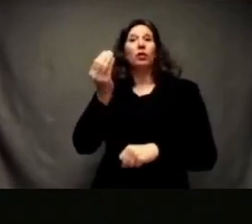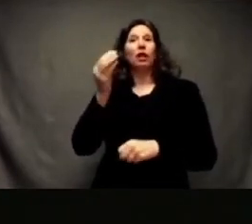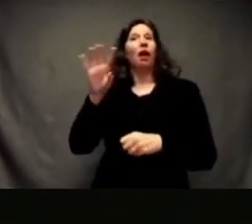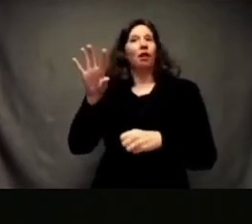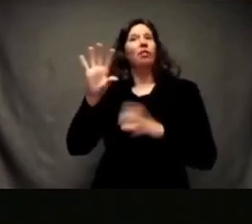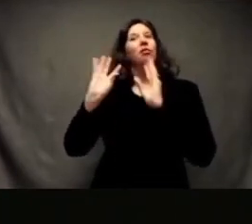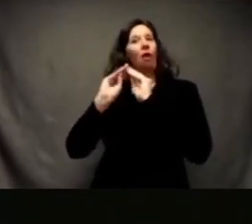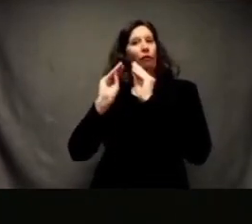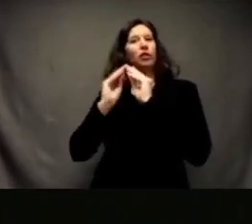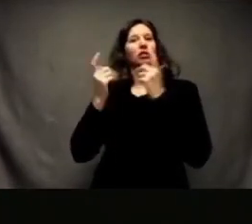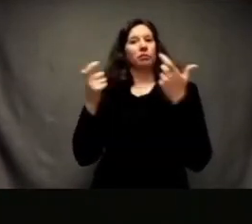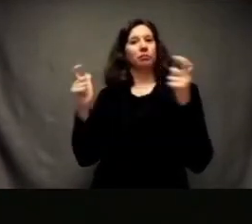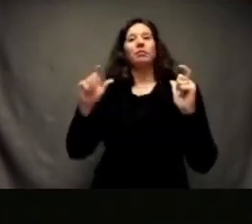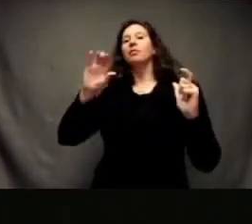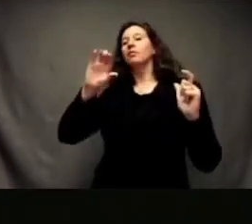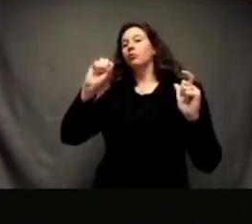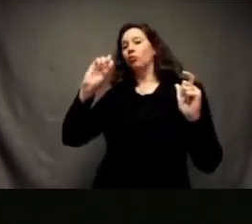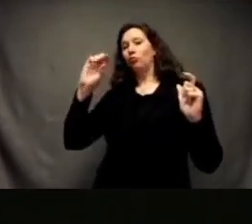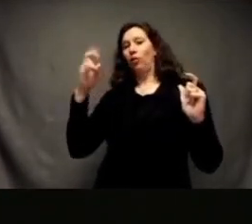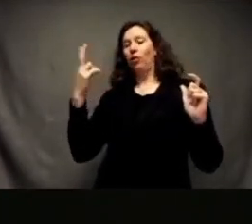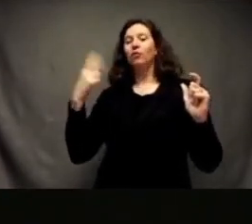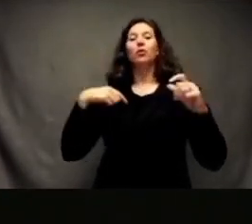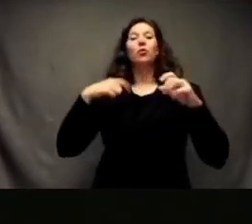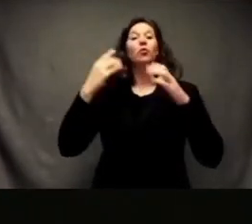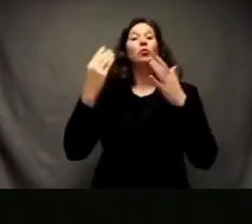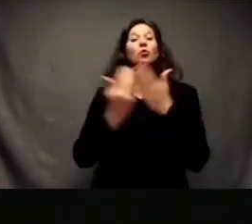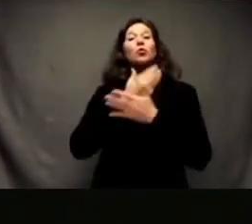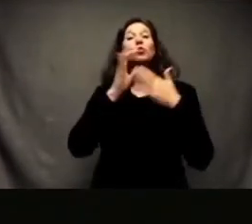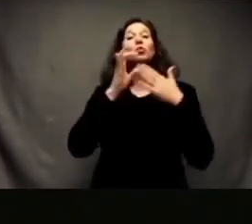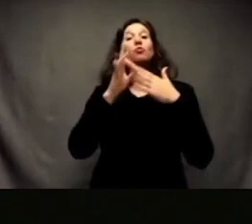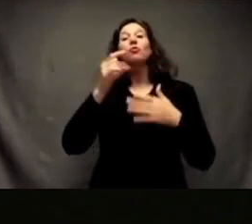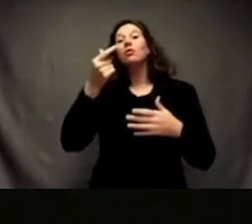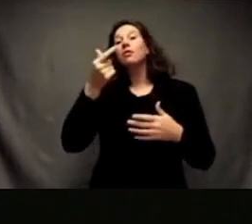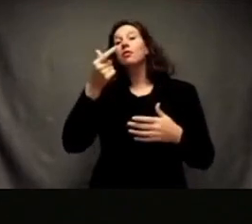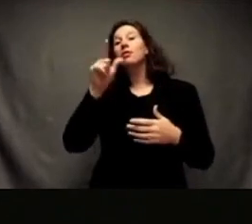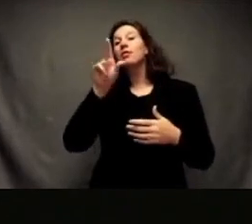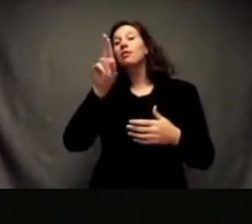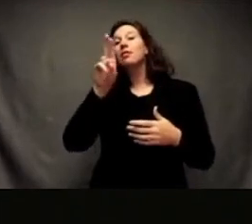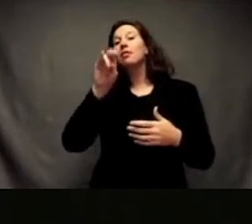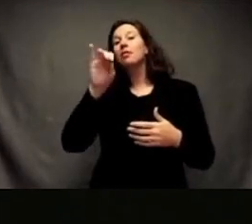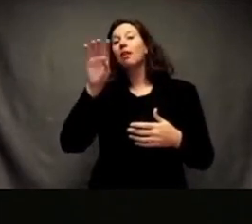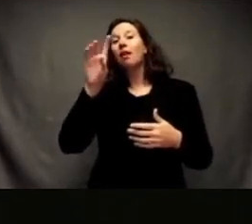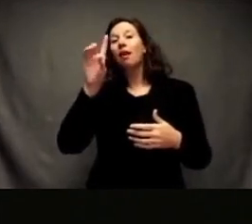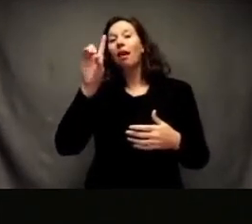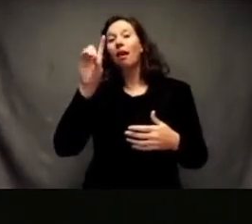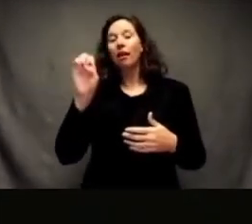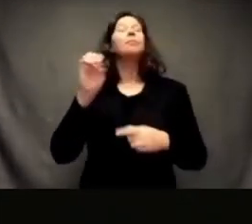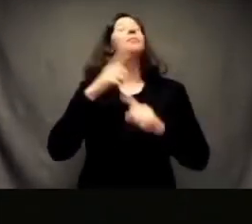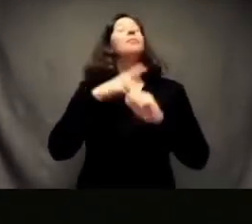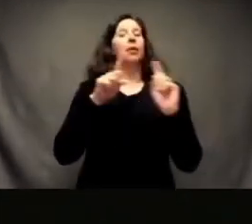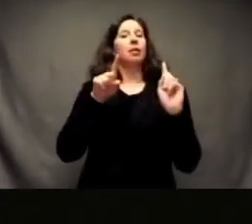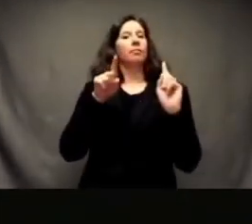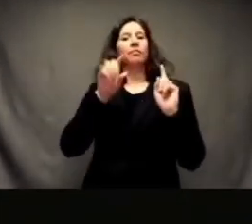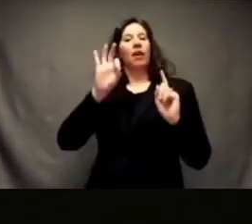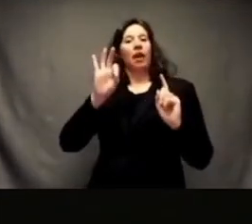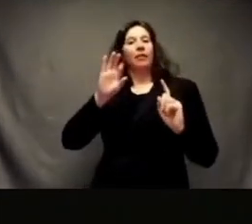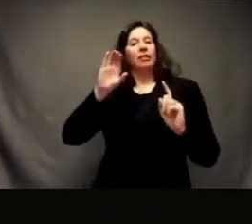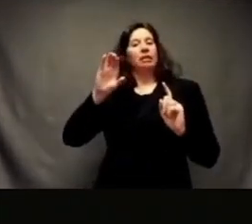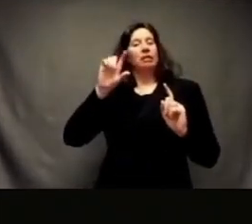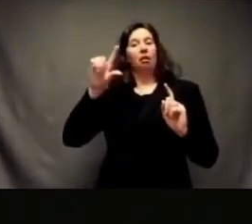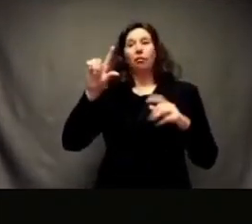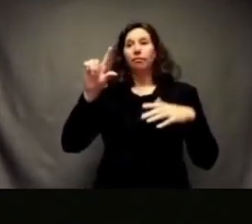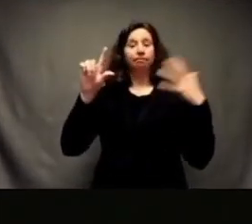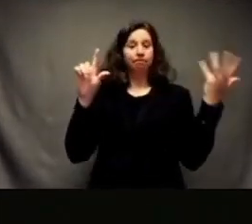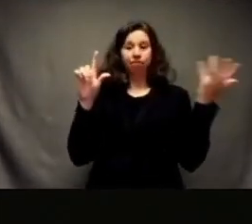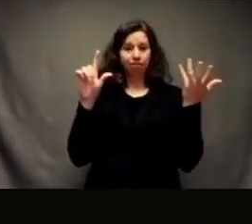conference. And so we're excited to share the new guide. But essentially, Family Creative Learning, or FCL,